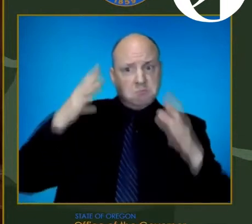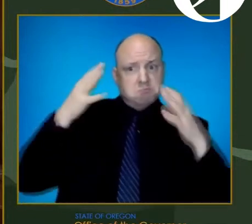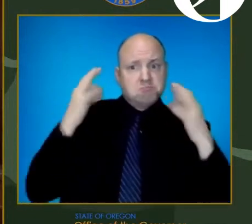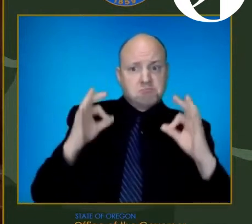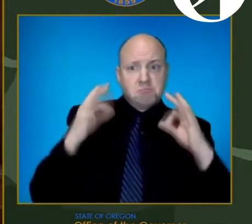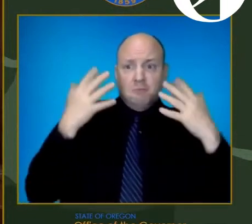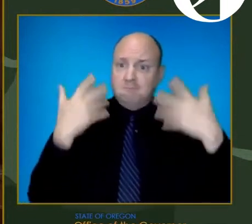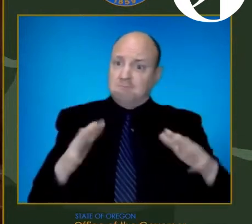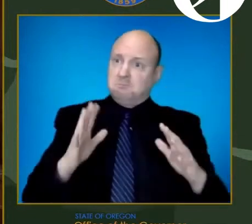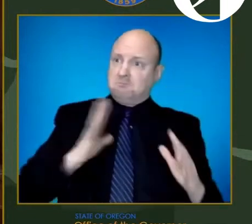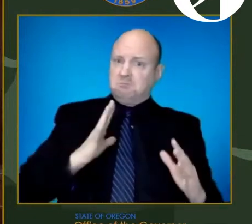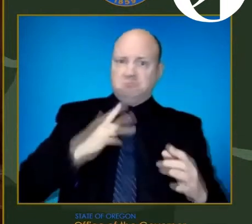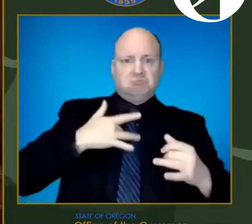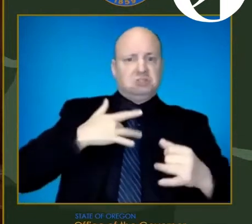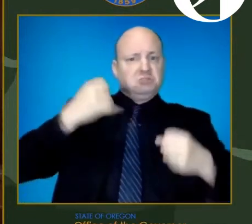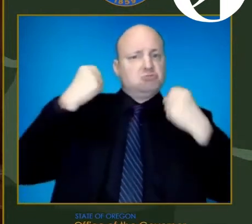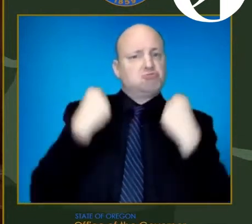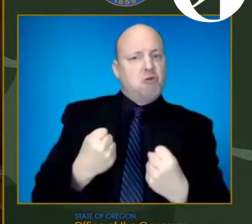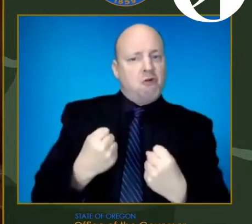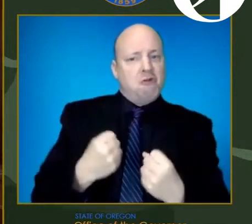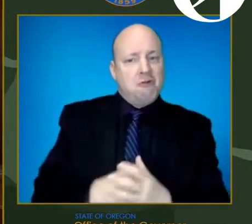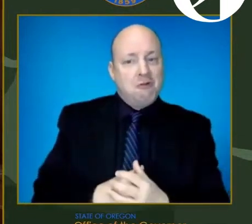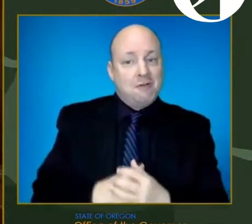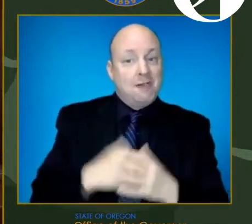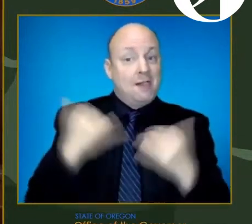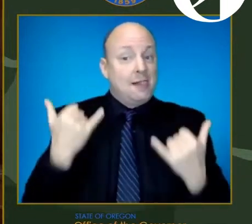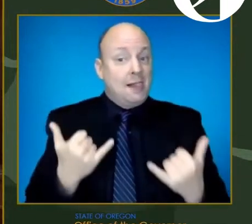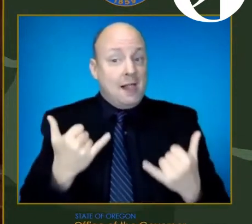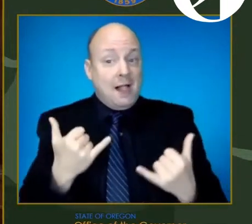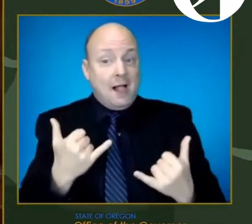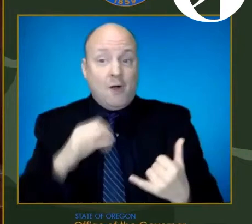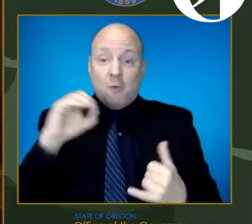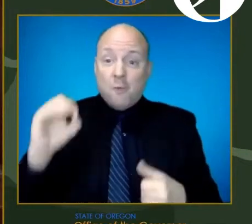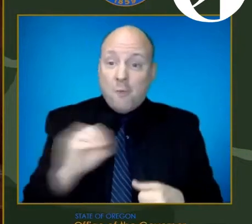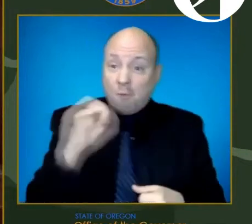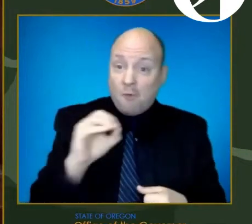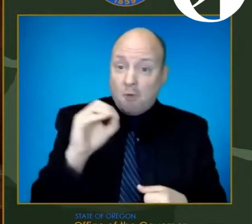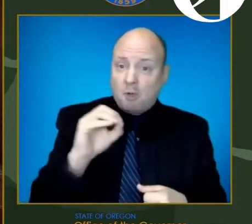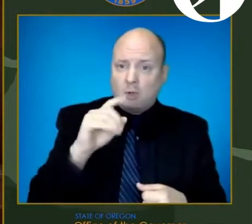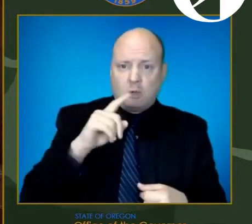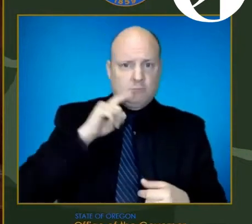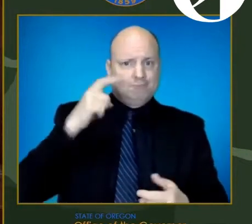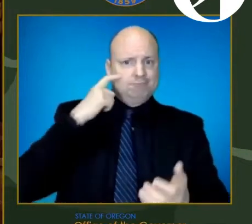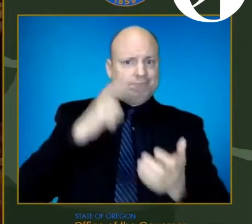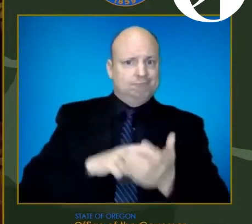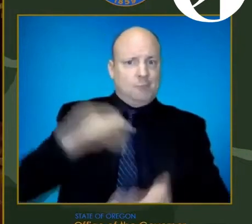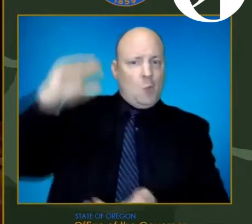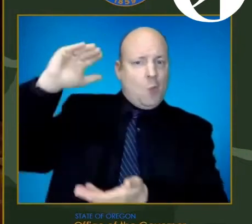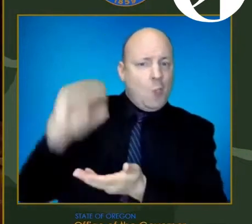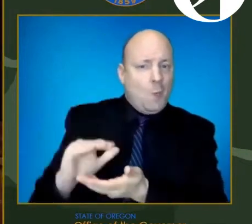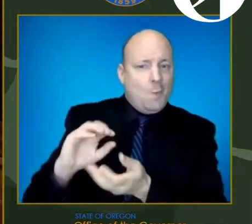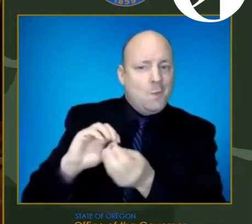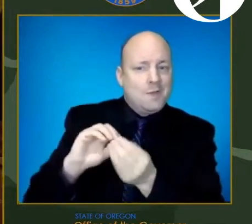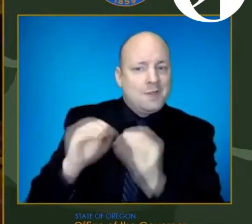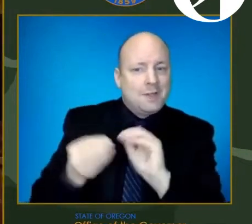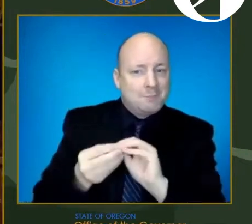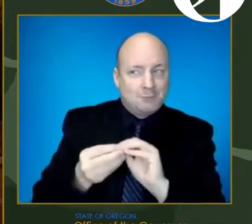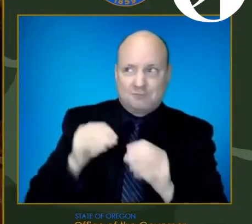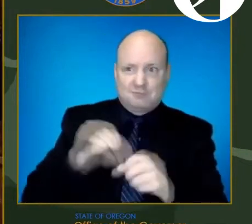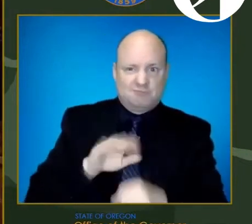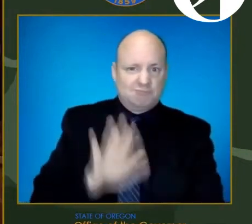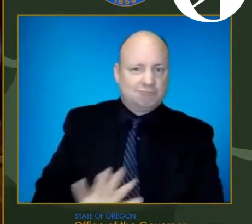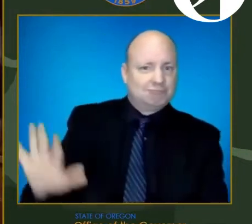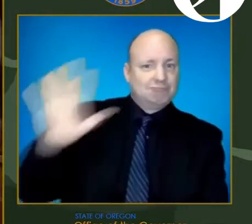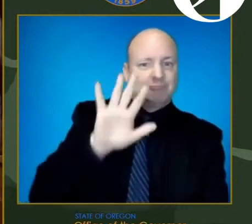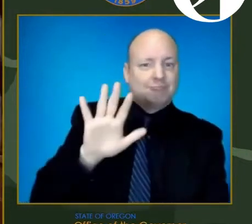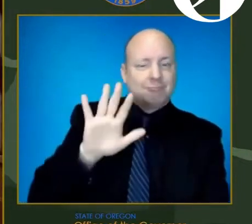Today, Oregon has one of the lowest COVID-19 mortality rates in the country, and our daily case counts